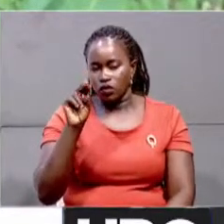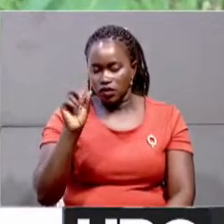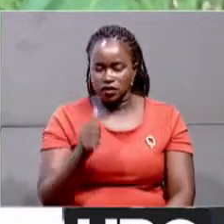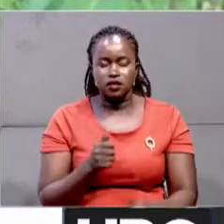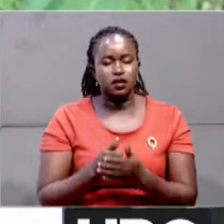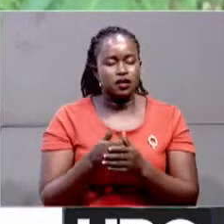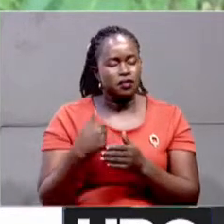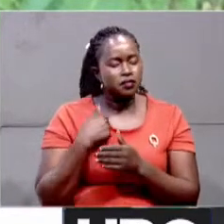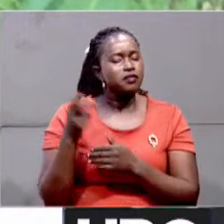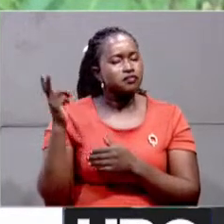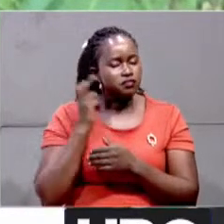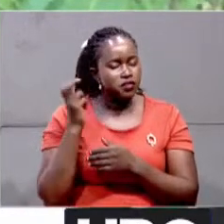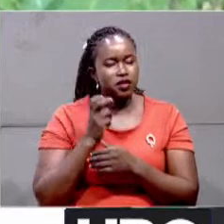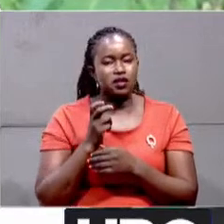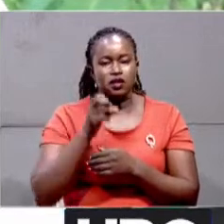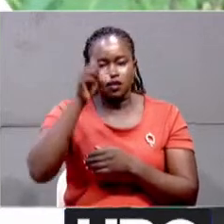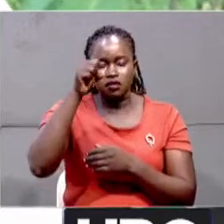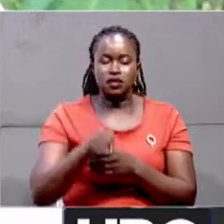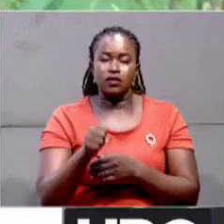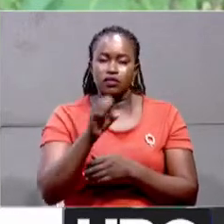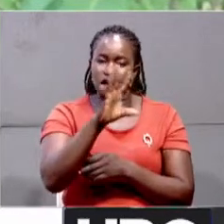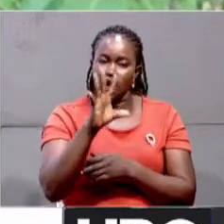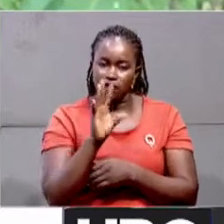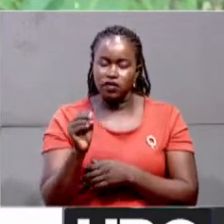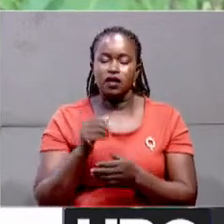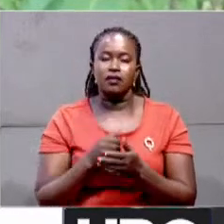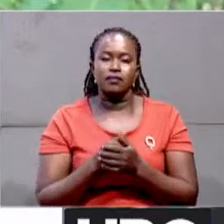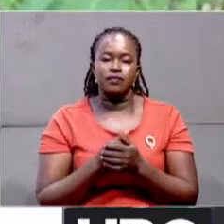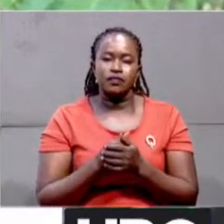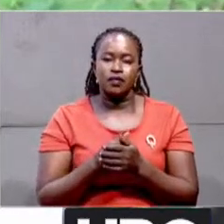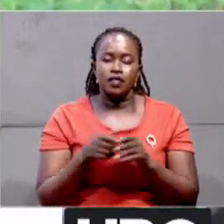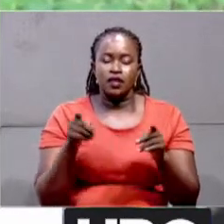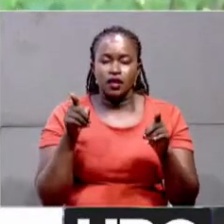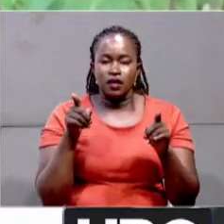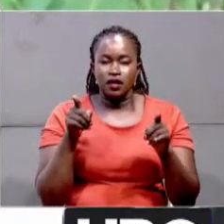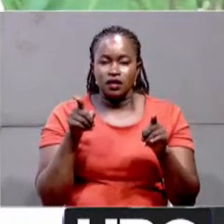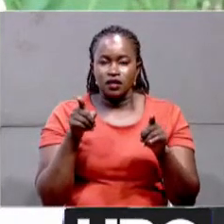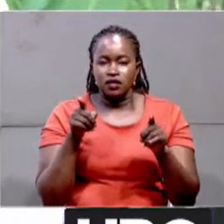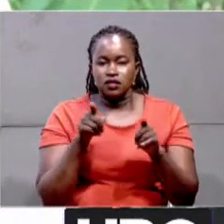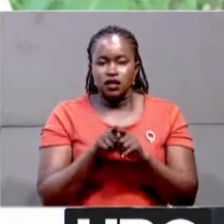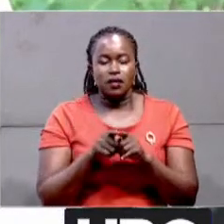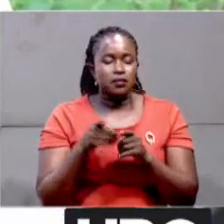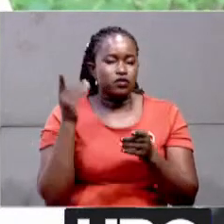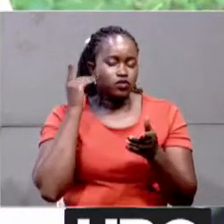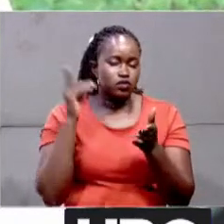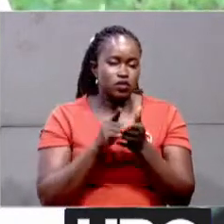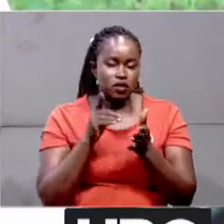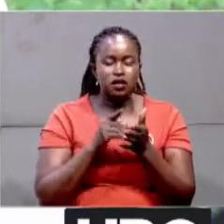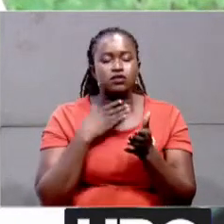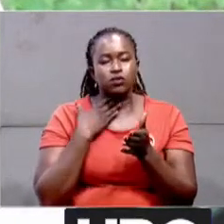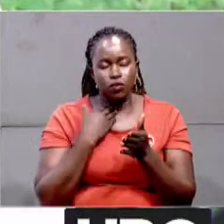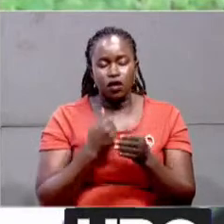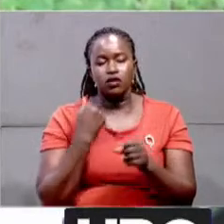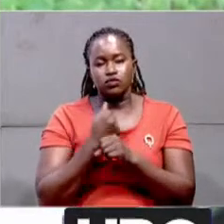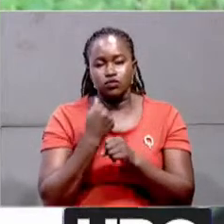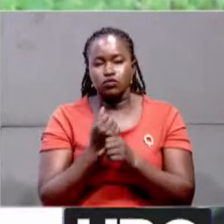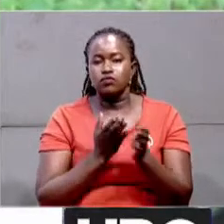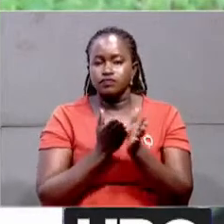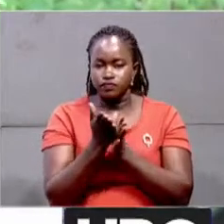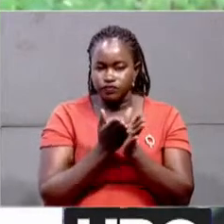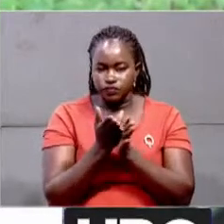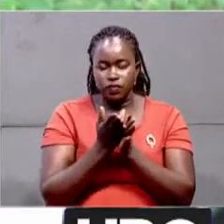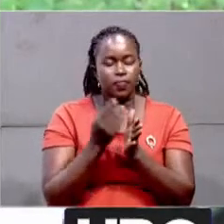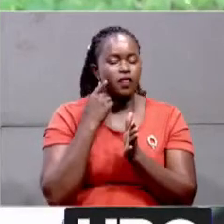Africa that many of our diaspora doctors would like to perform surgeries for